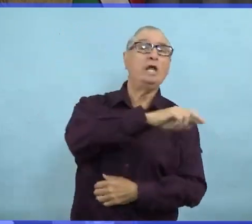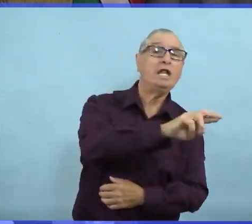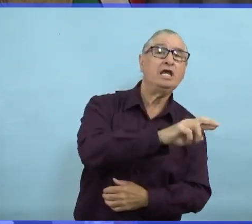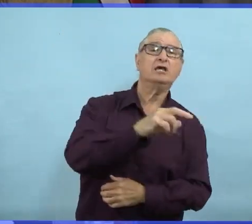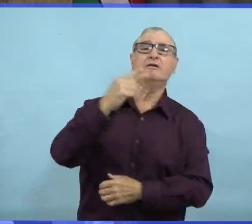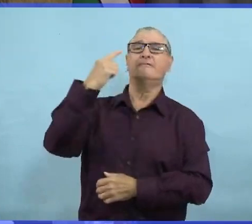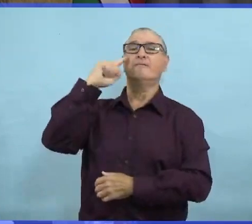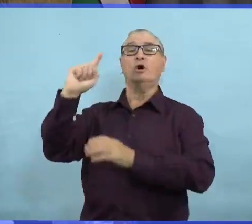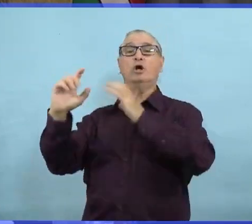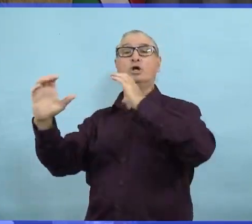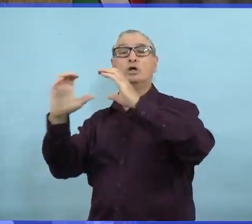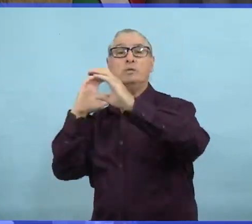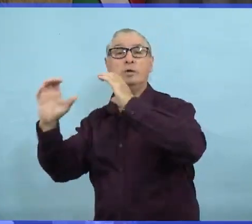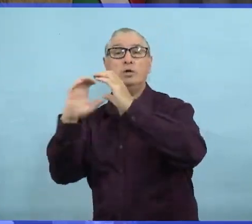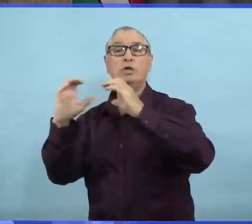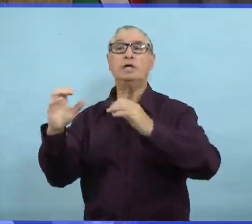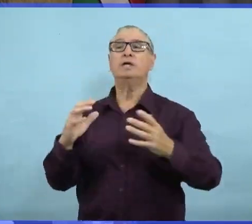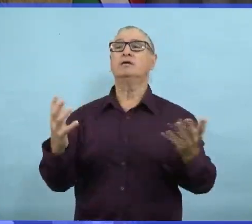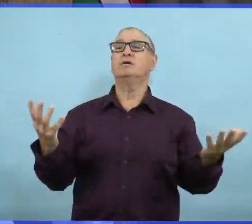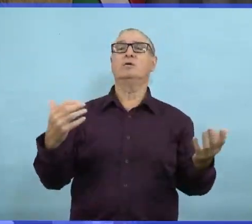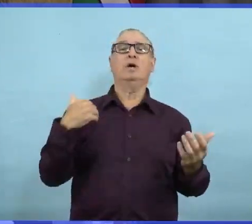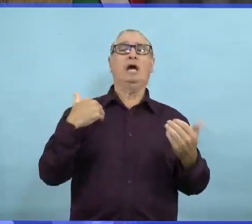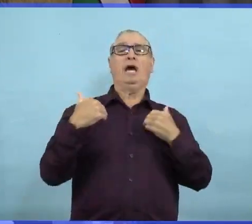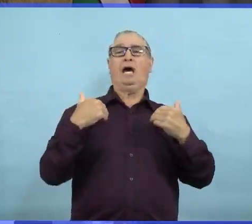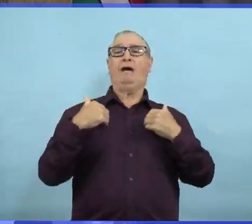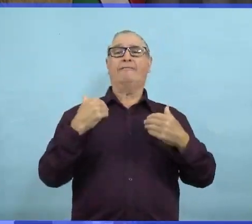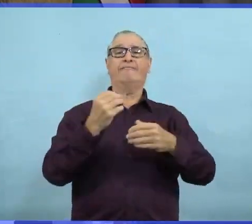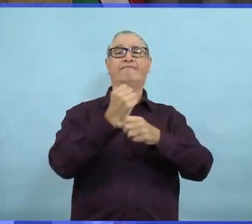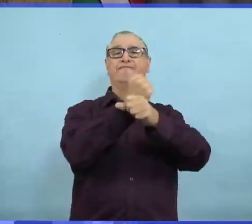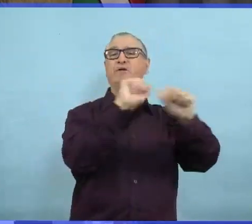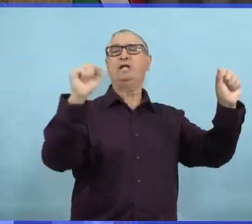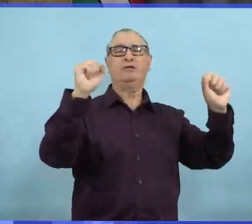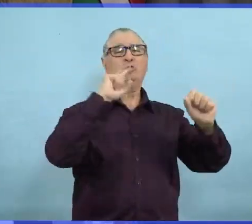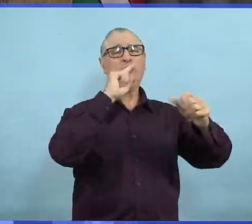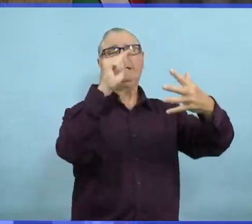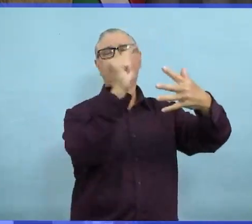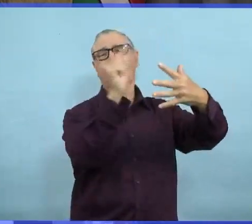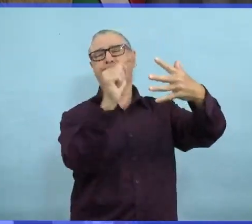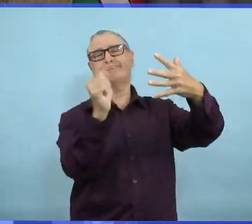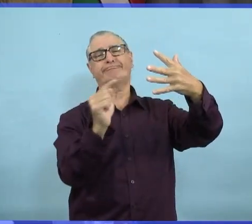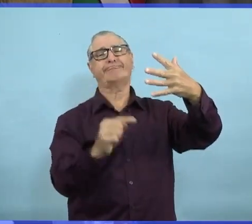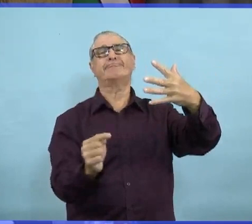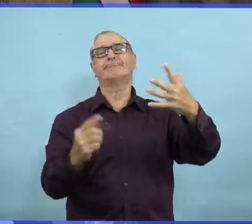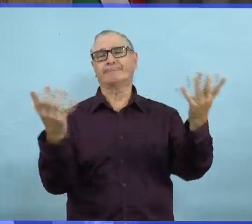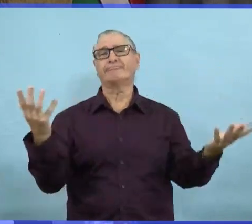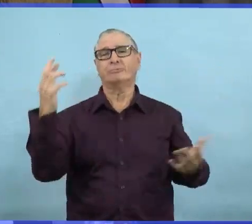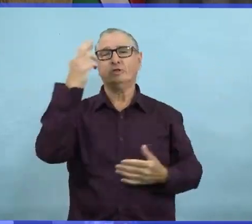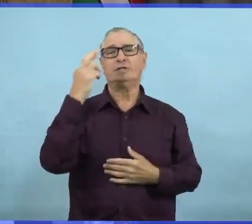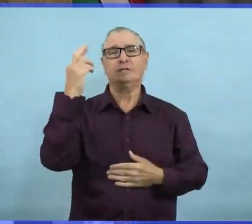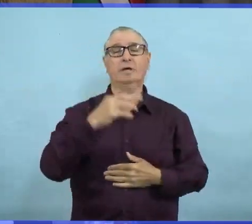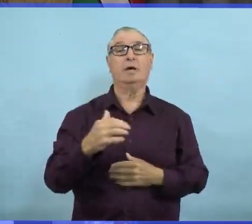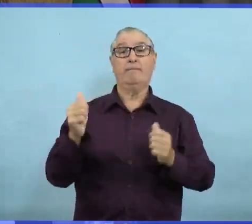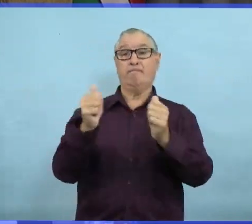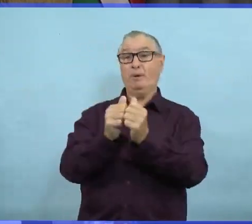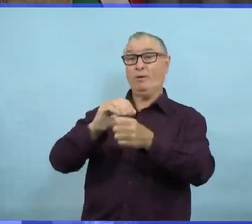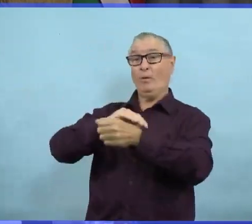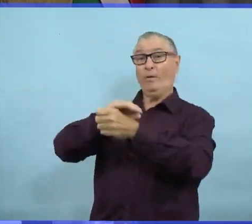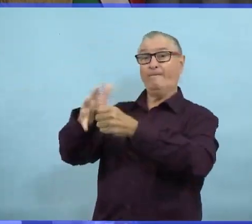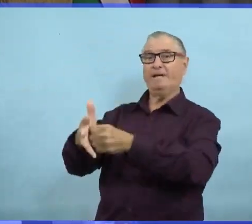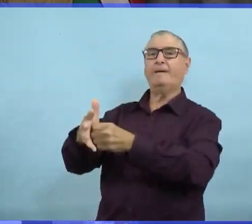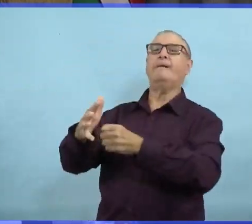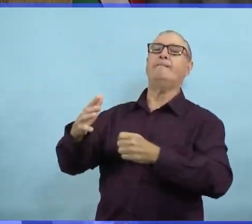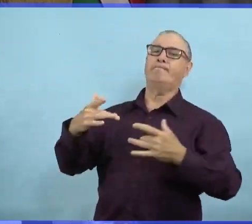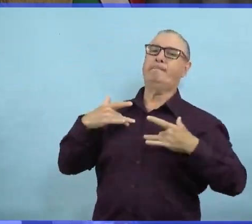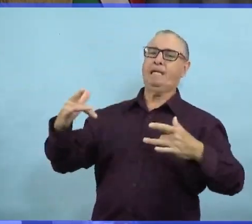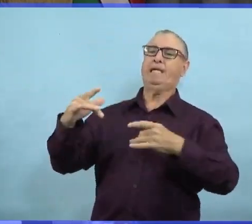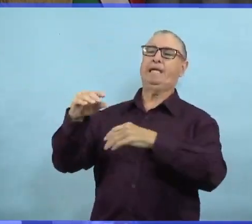another effectively, have been impeded, to say the least, by this pandemic. But they do highlight for me the vital importance not only of getting